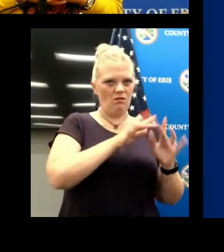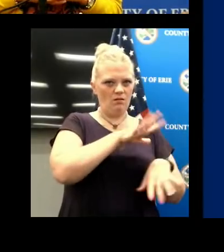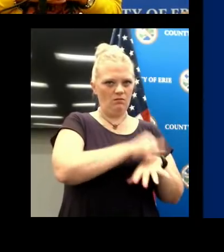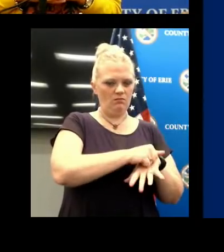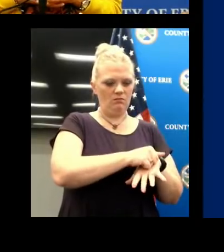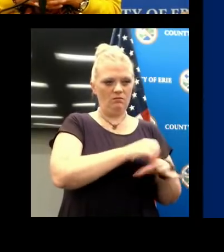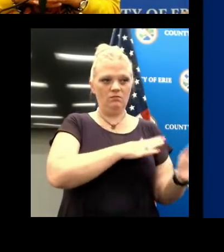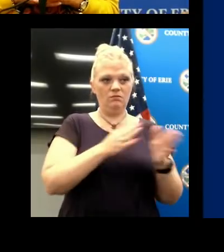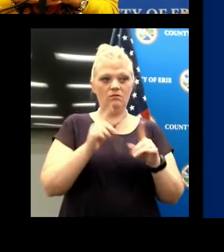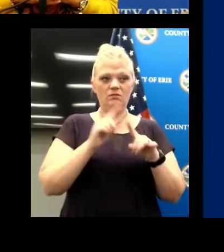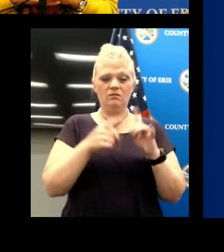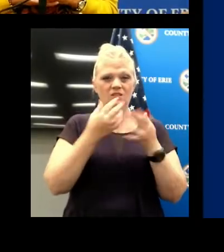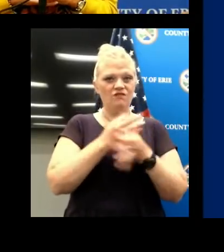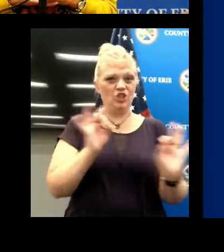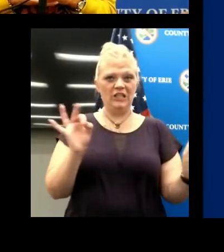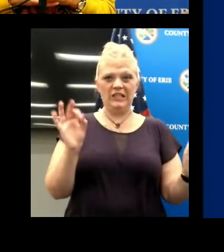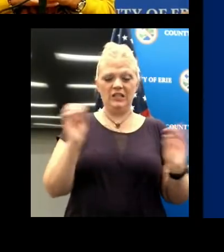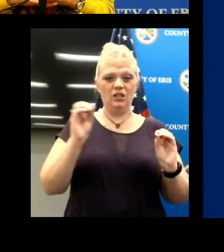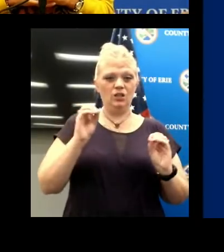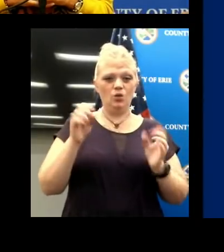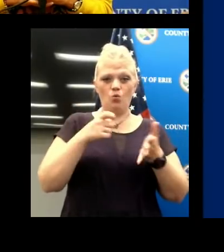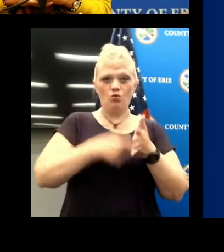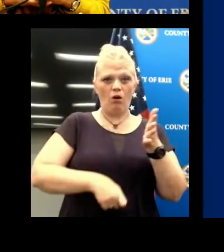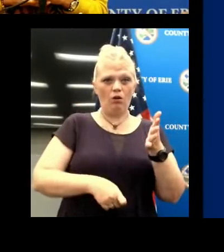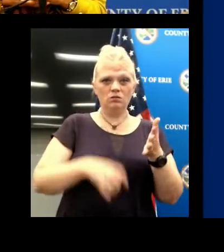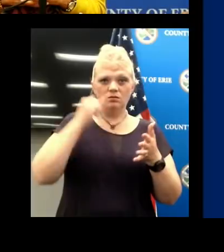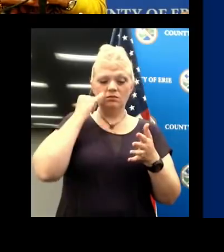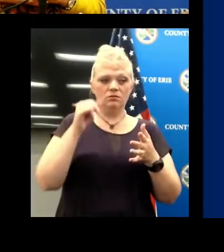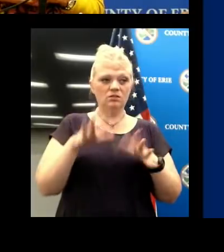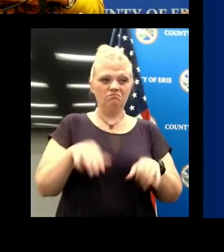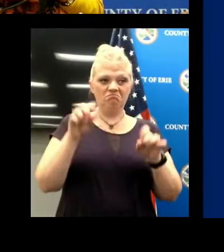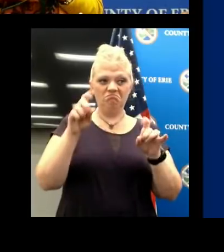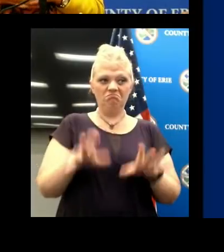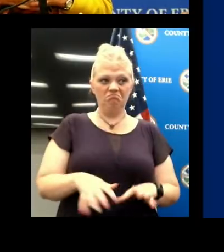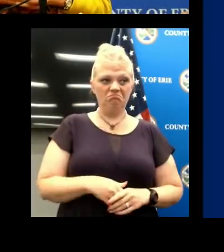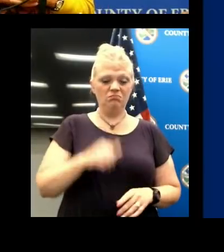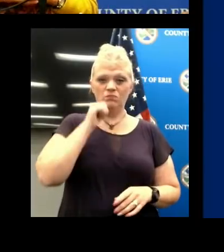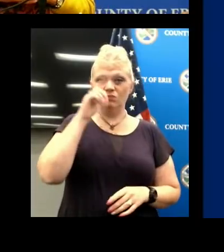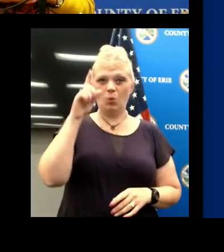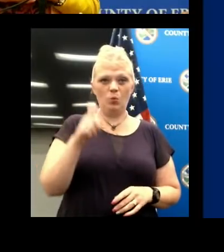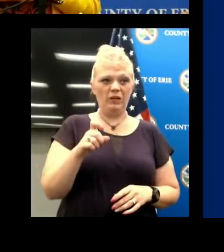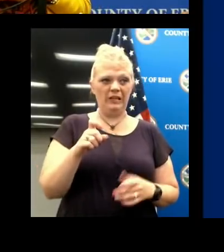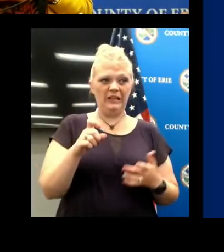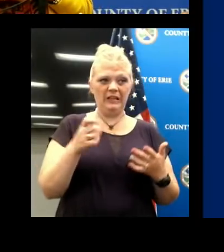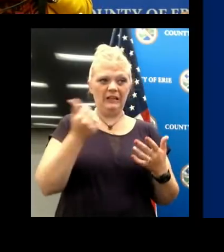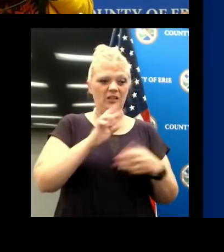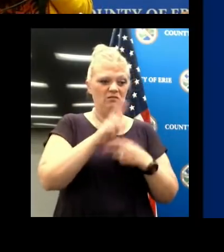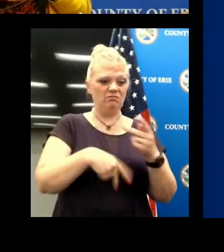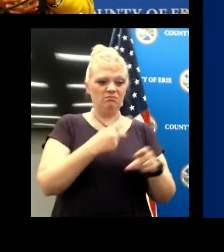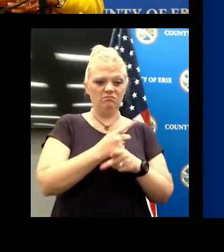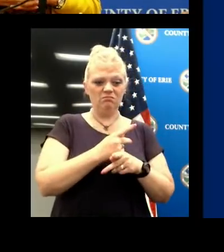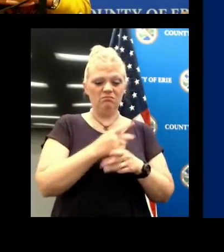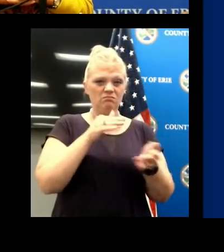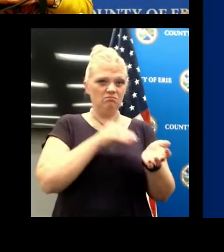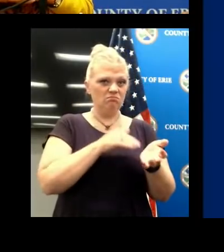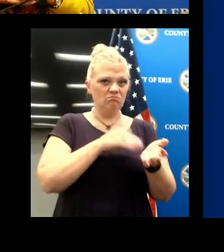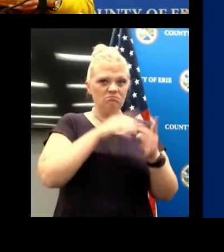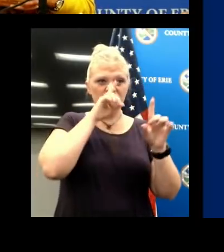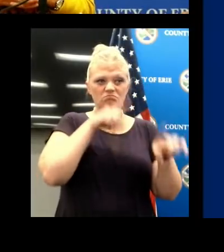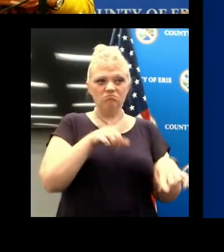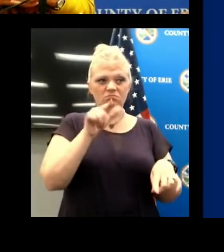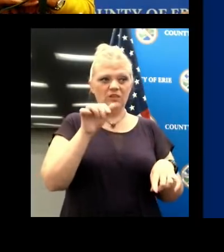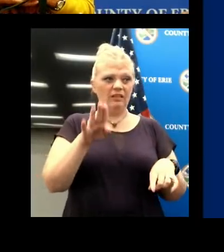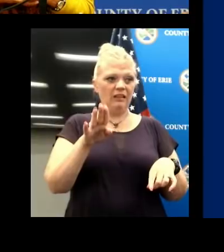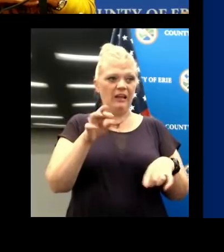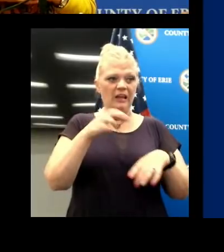remember, this is free. There is no cost to people that are getting tested. You don't need any type of physician's order or